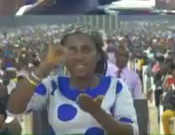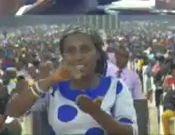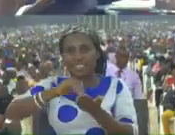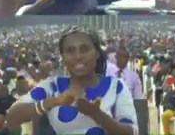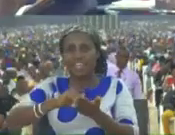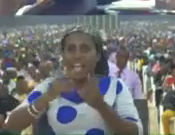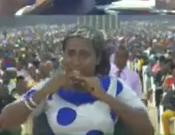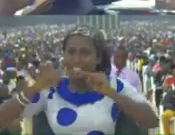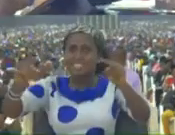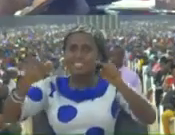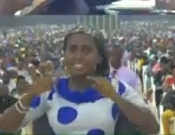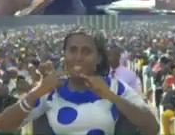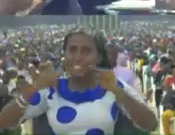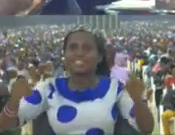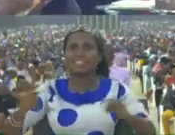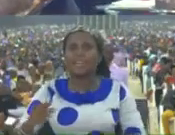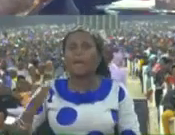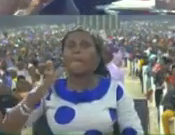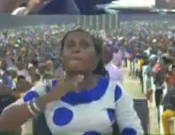Say it loud and clear.